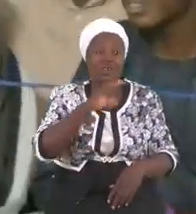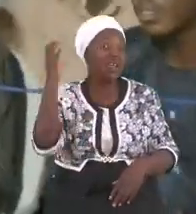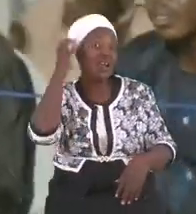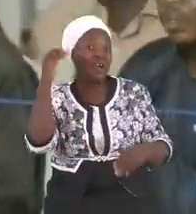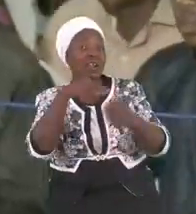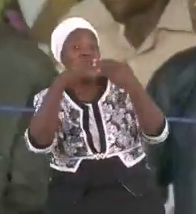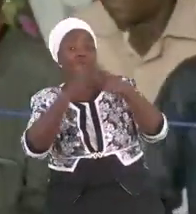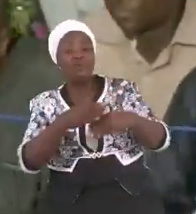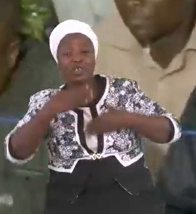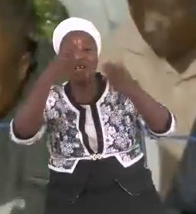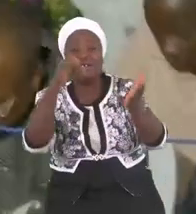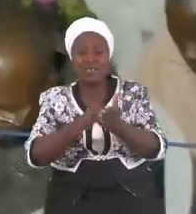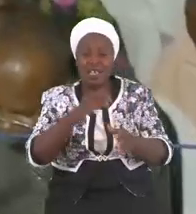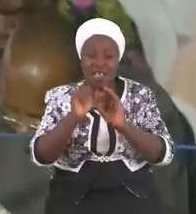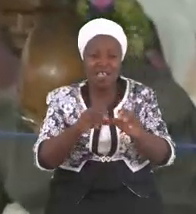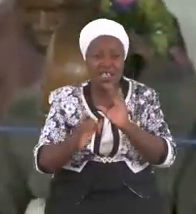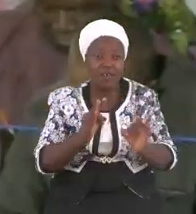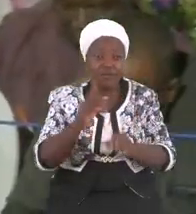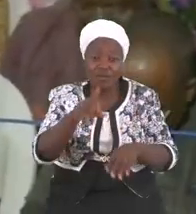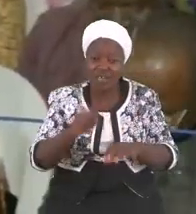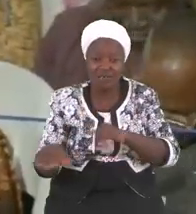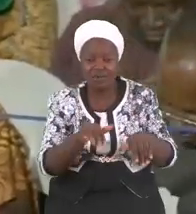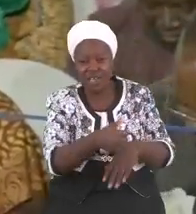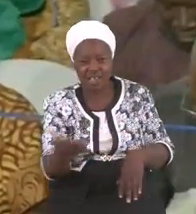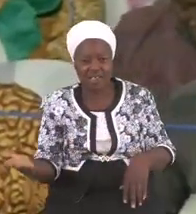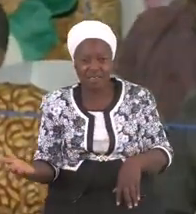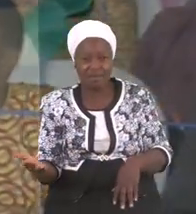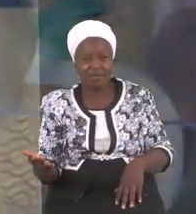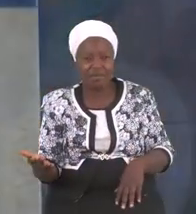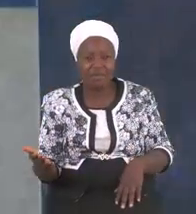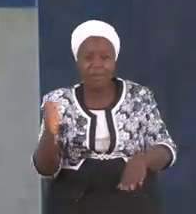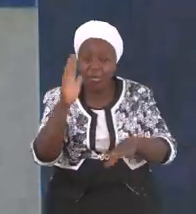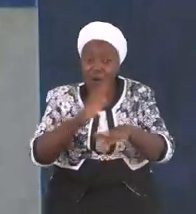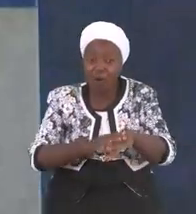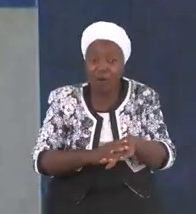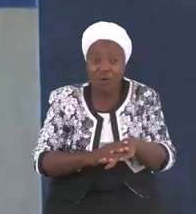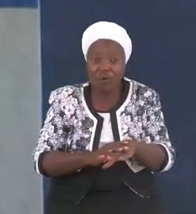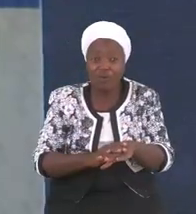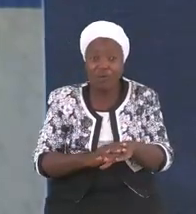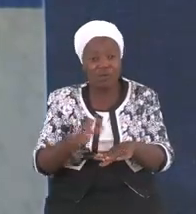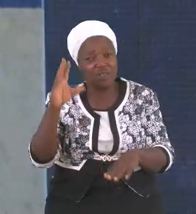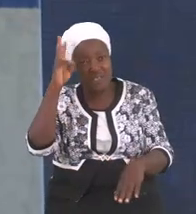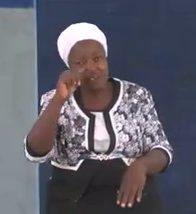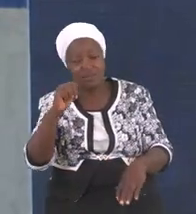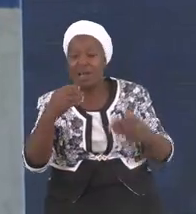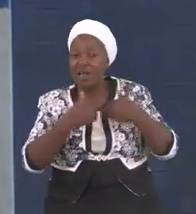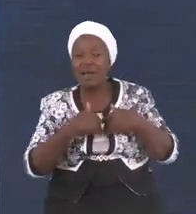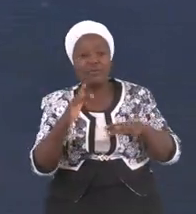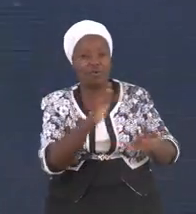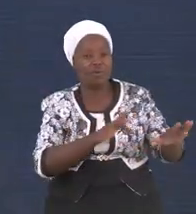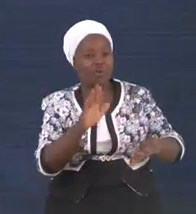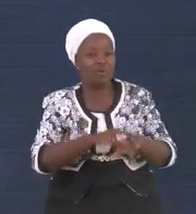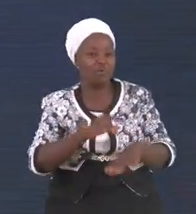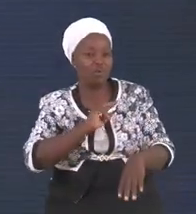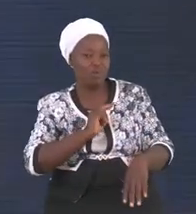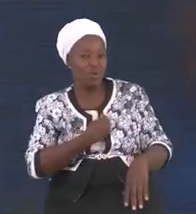If thou canst do anything on him, have compassion on us and help him. Look